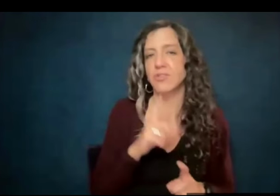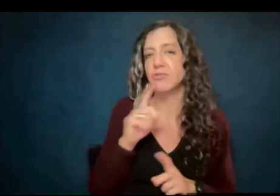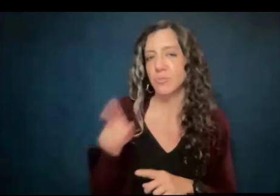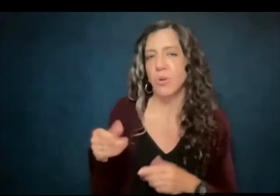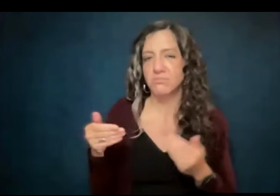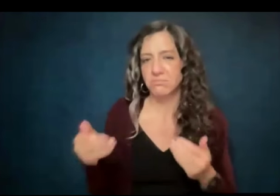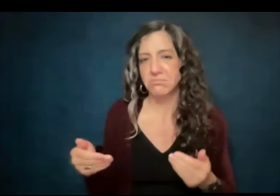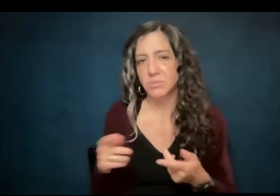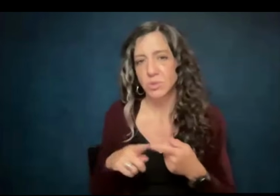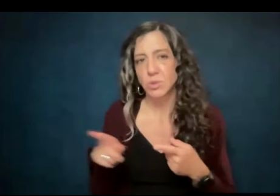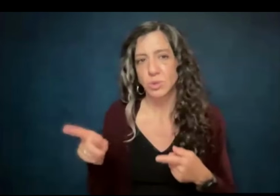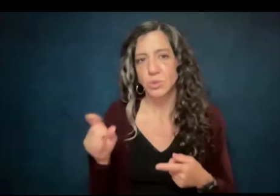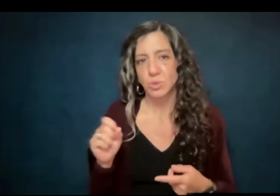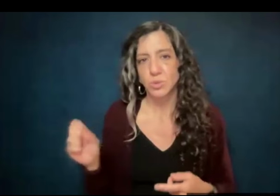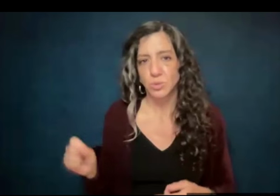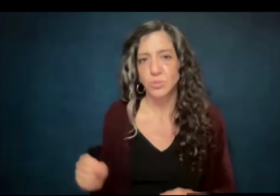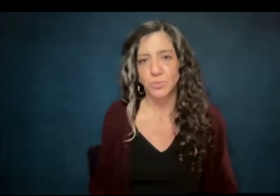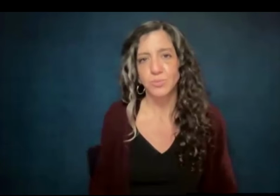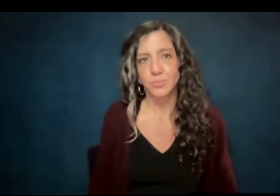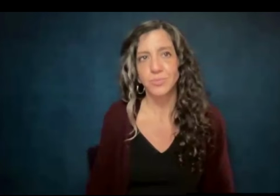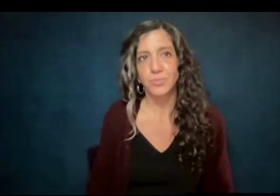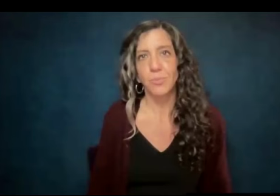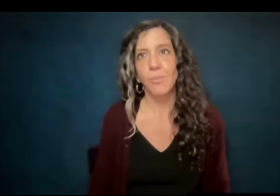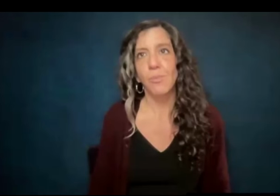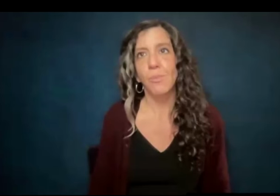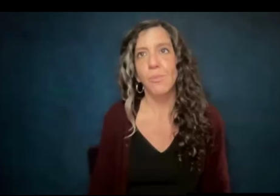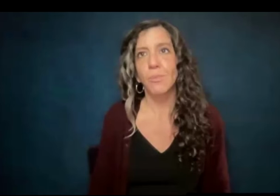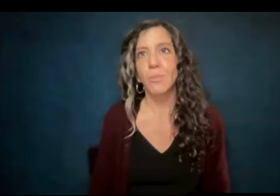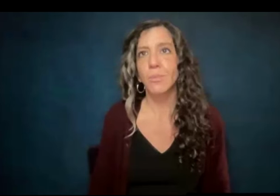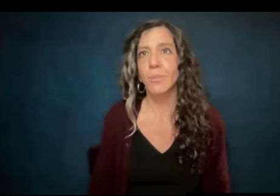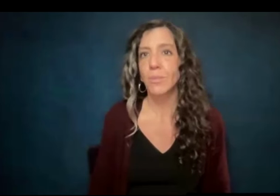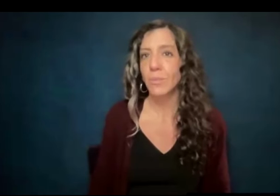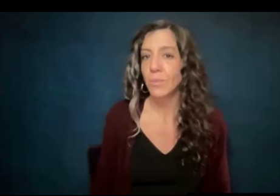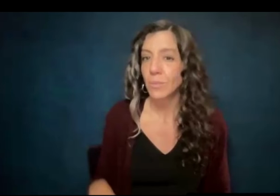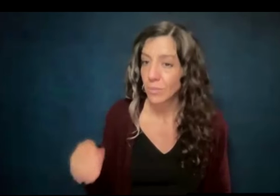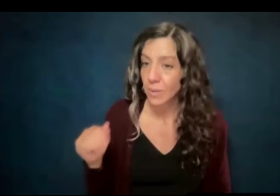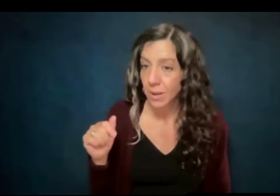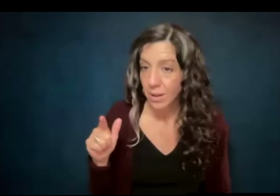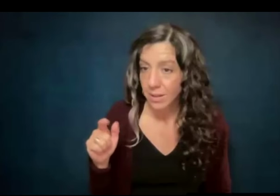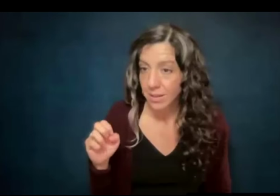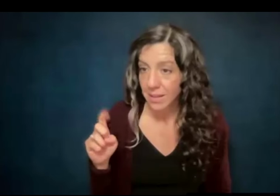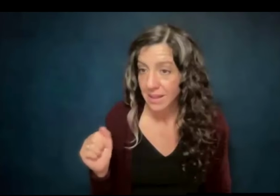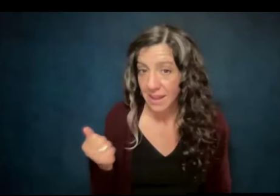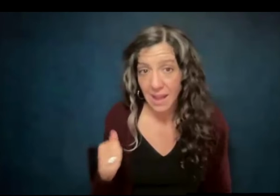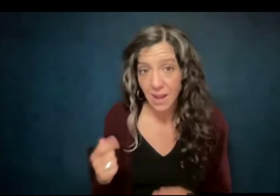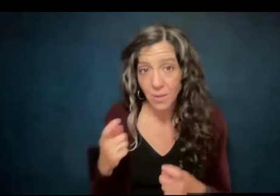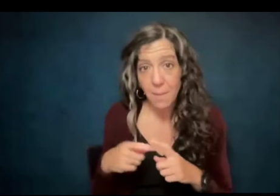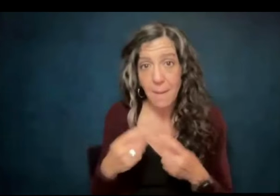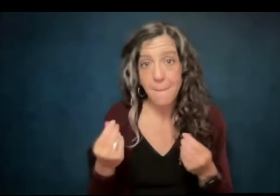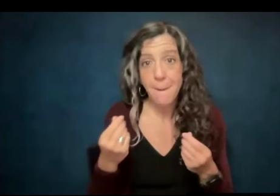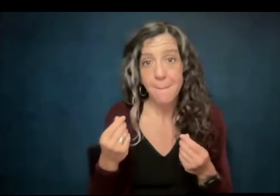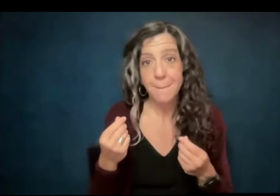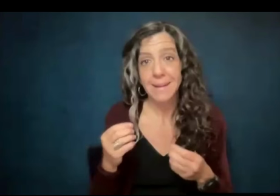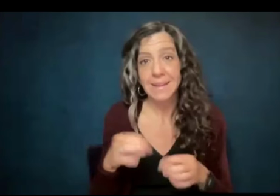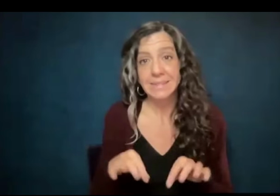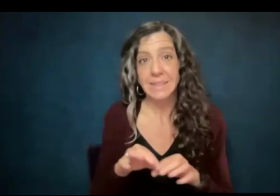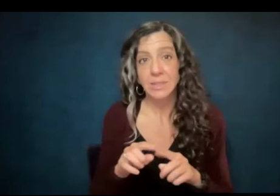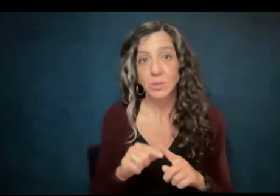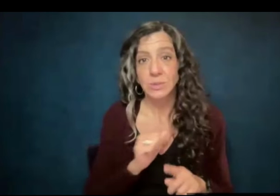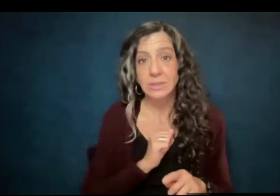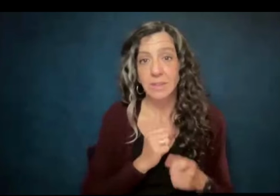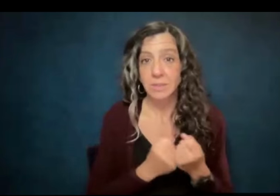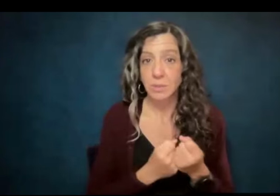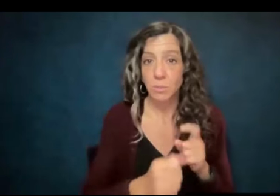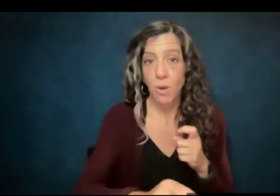income to Social Security. Aleda, do we have questions about property essential to